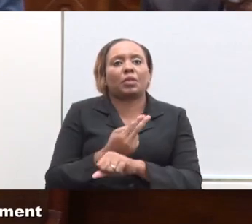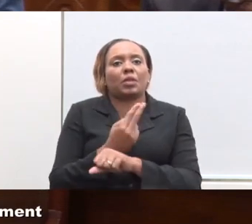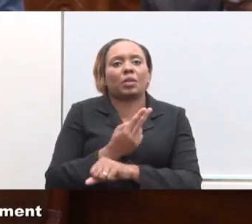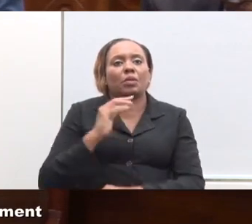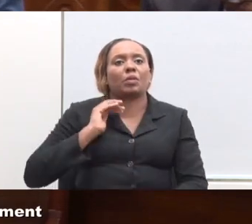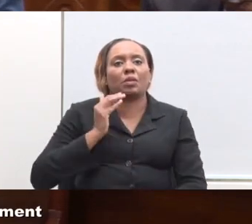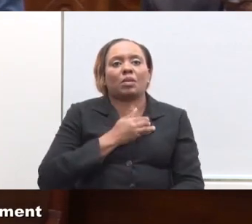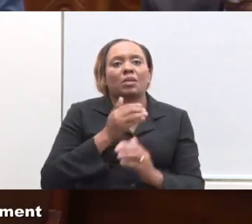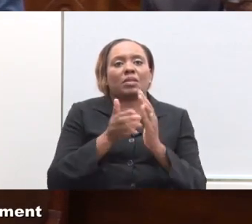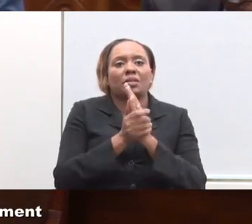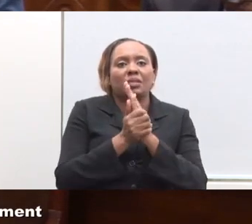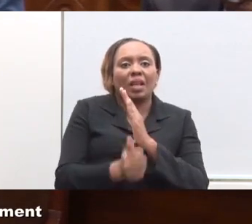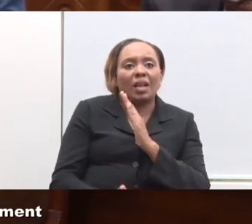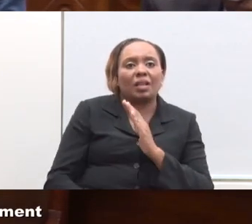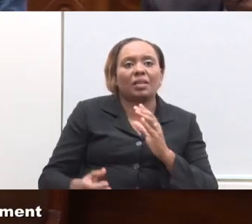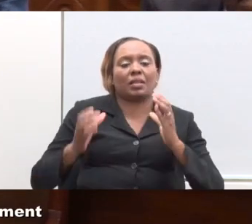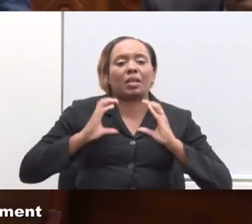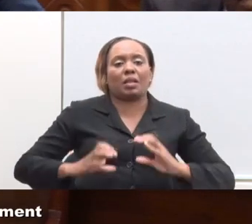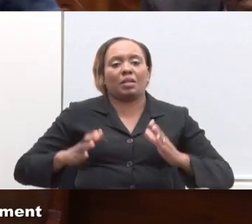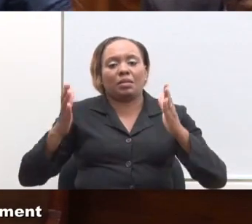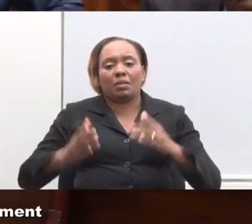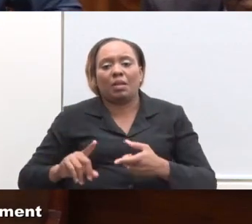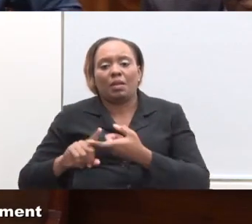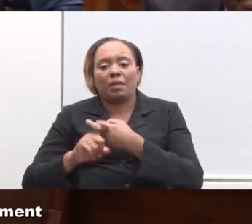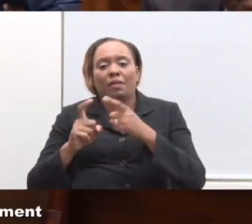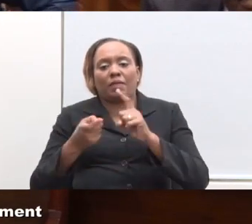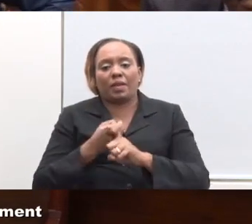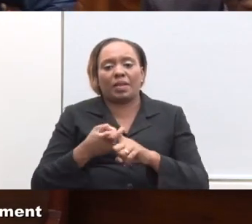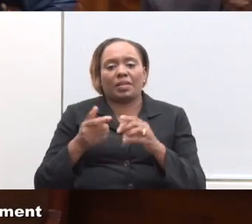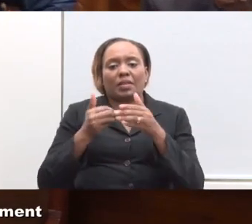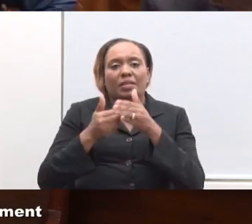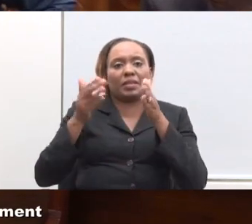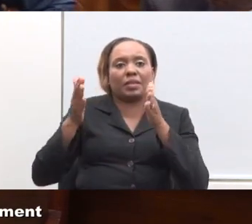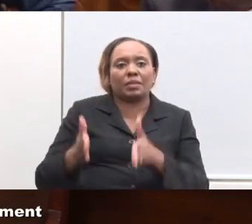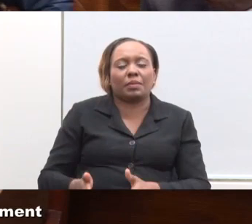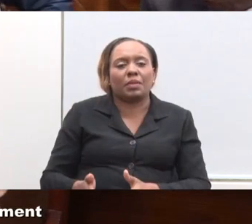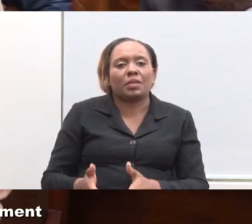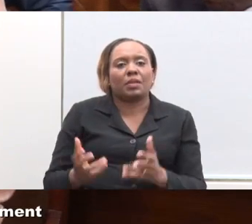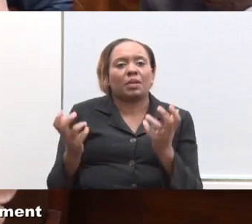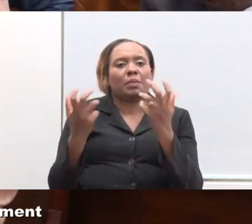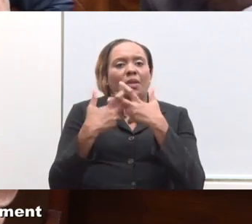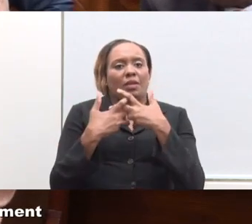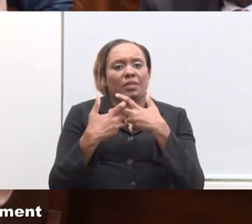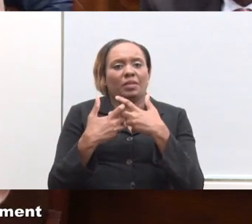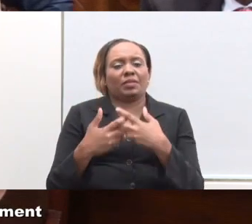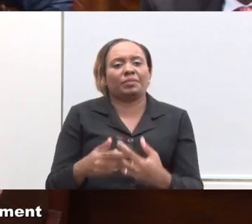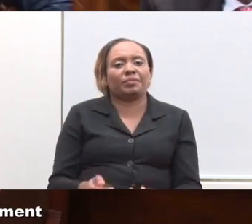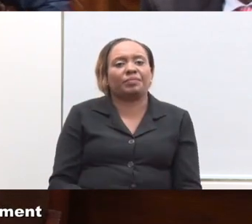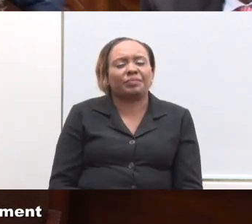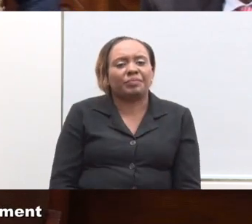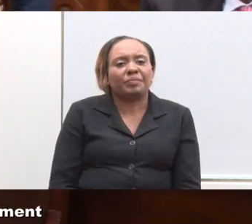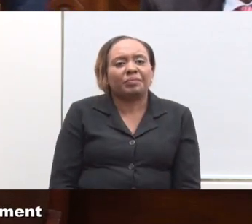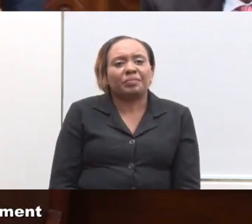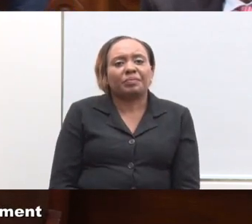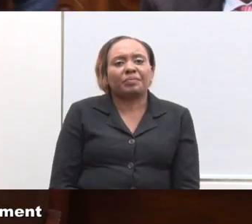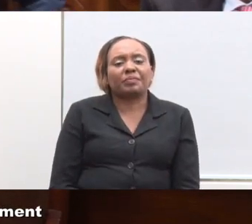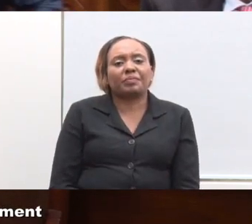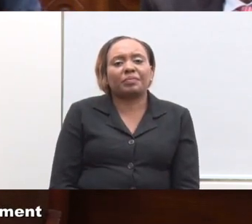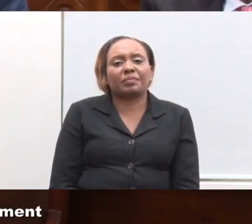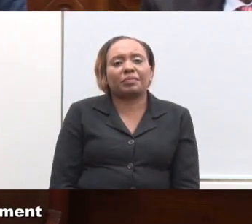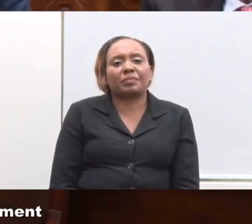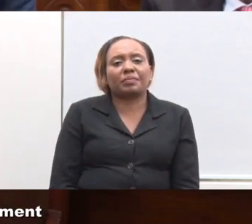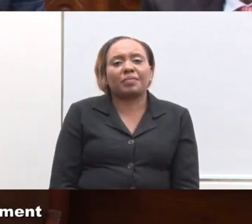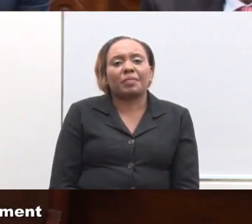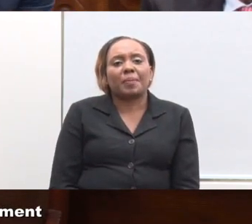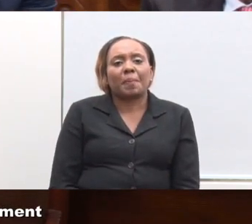citizens, our friends, our partners, our neighbors, to face it. And let us demonstrate that we